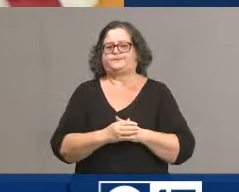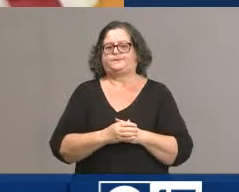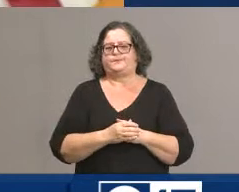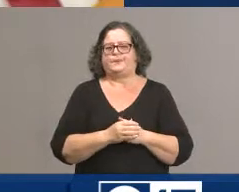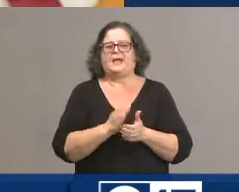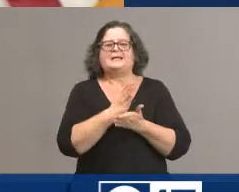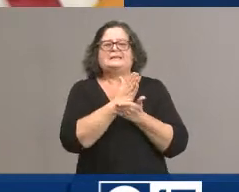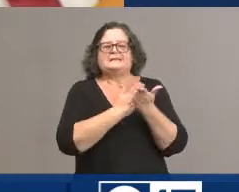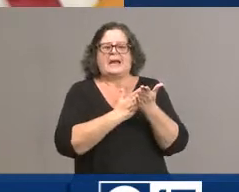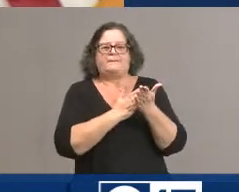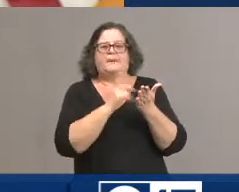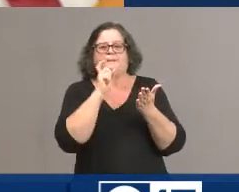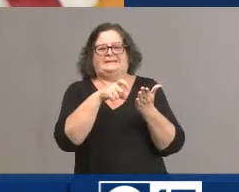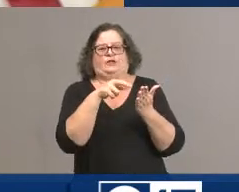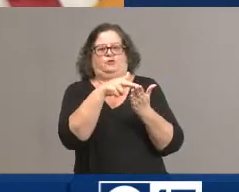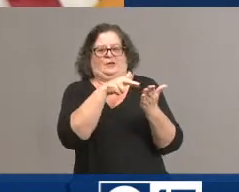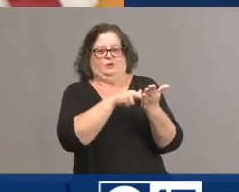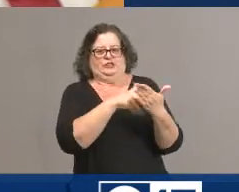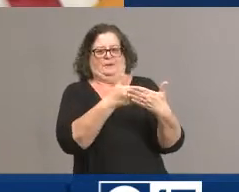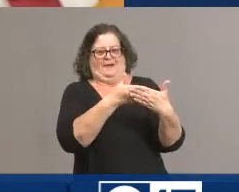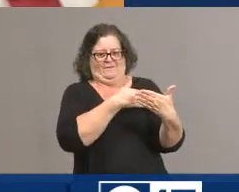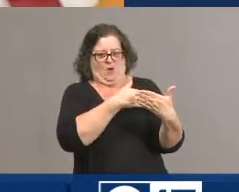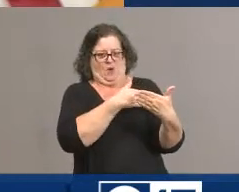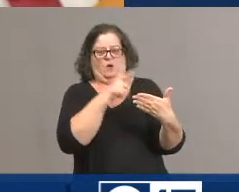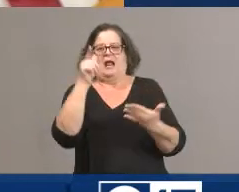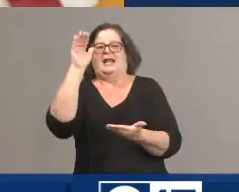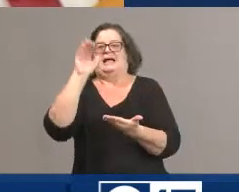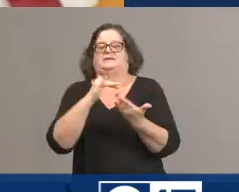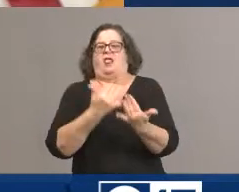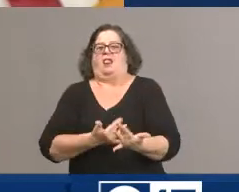the website and pre-register for an appointment.